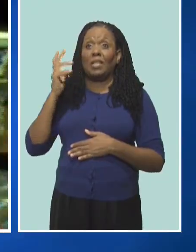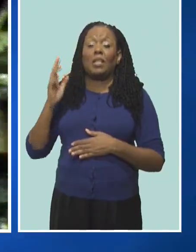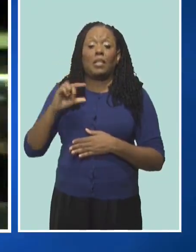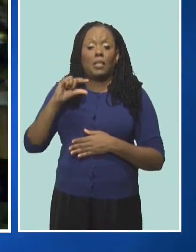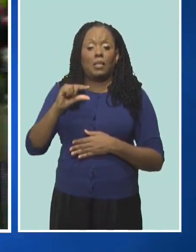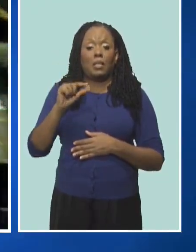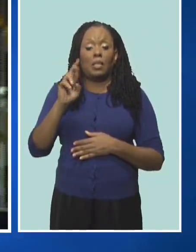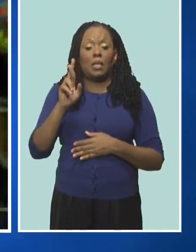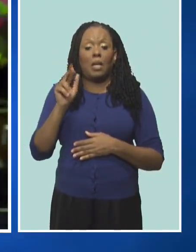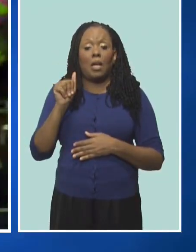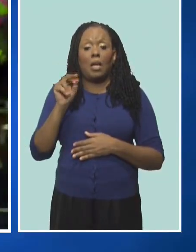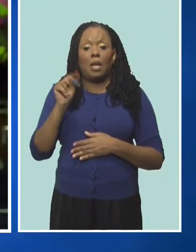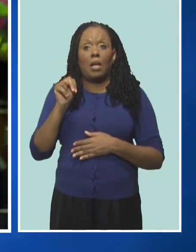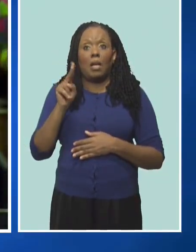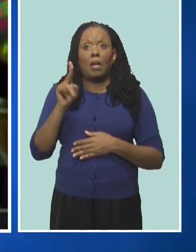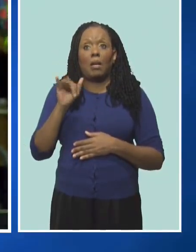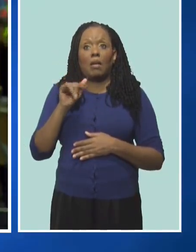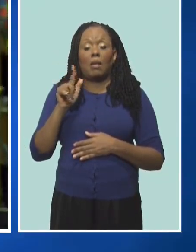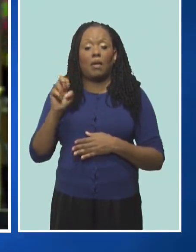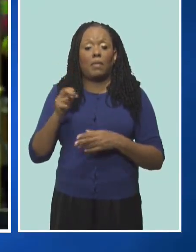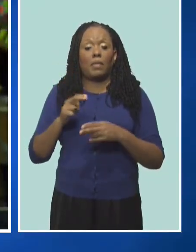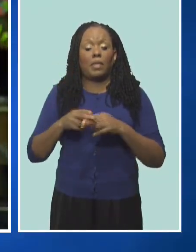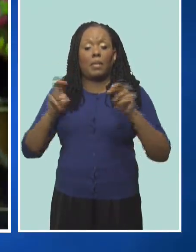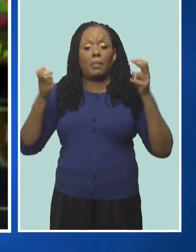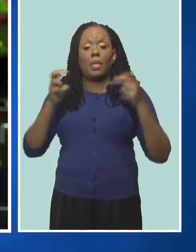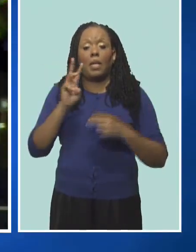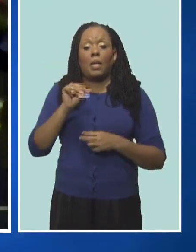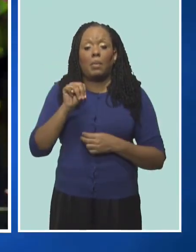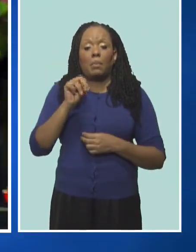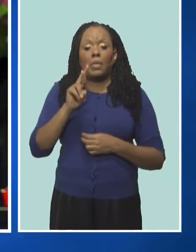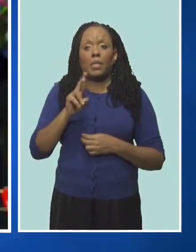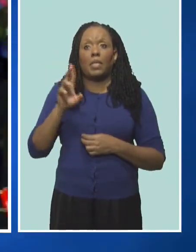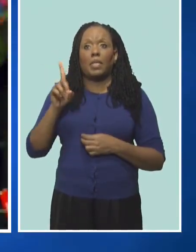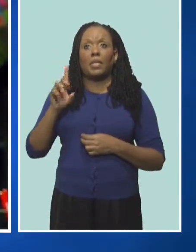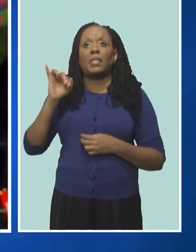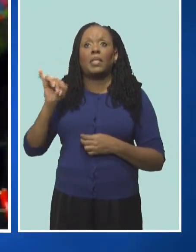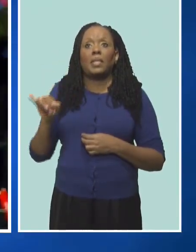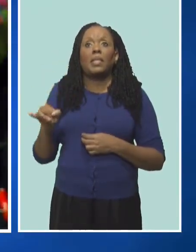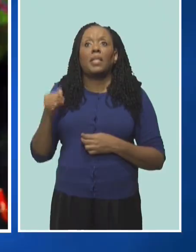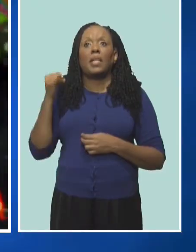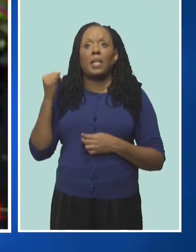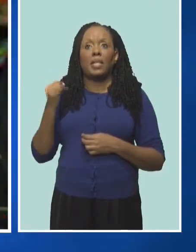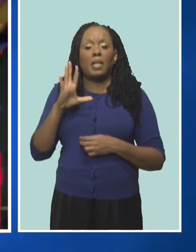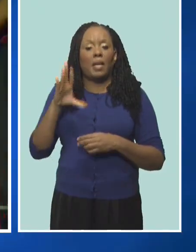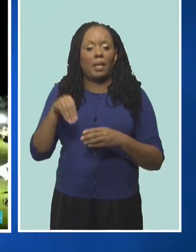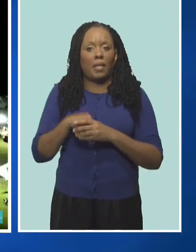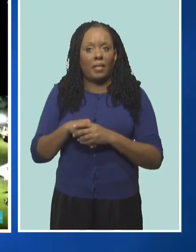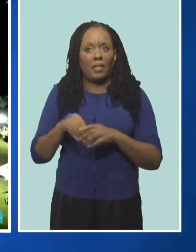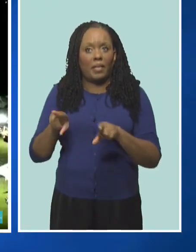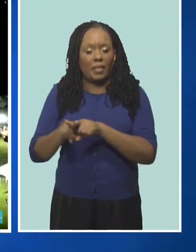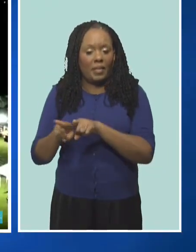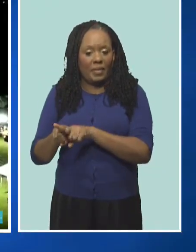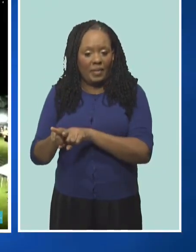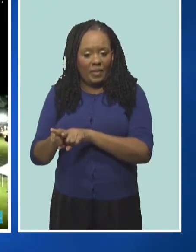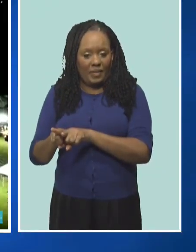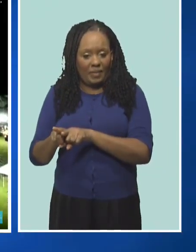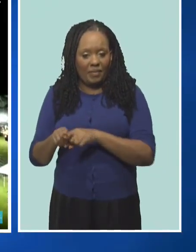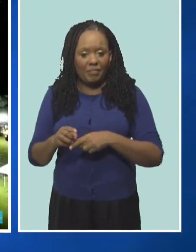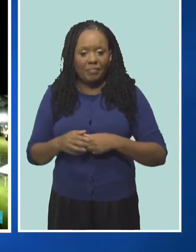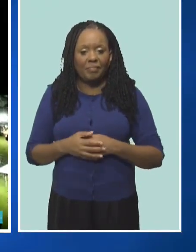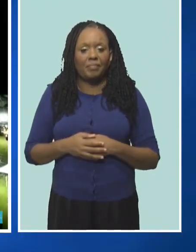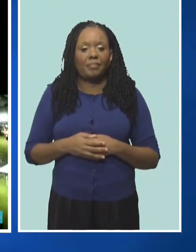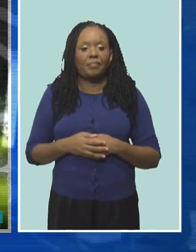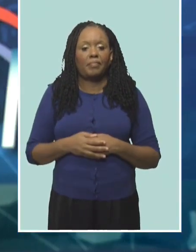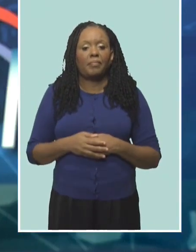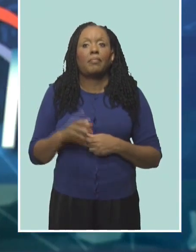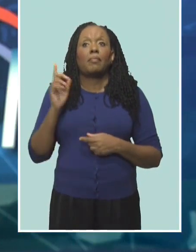Mr. DJ Carter, faced the judges in the 50-year history of the Crop Over Festival. Trevor Thorpe,